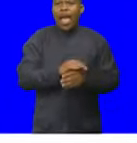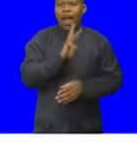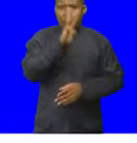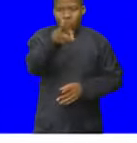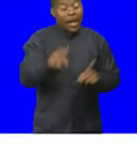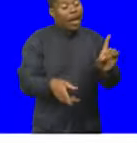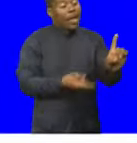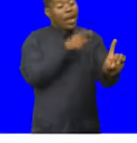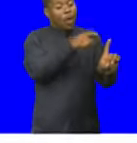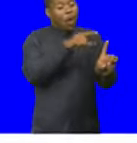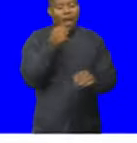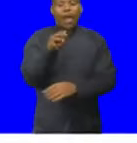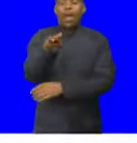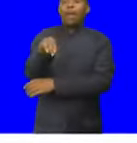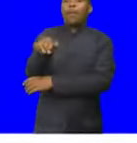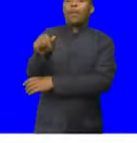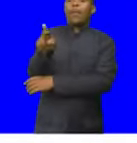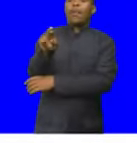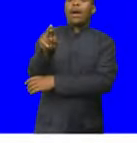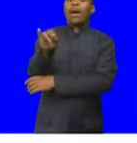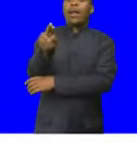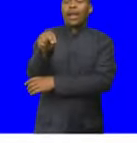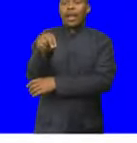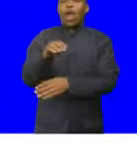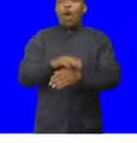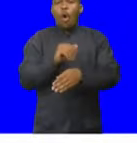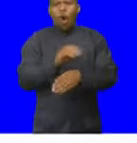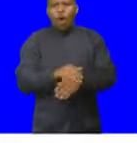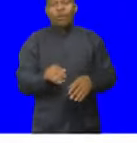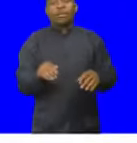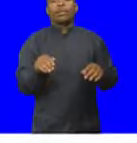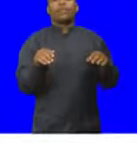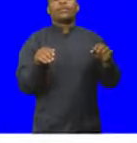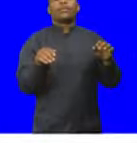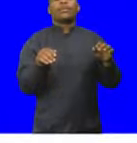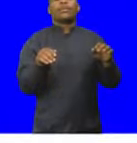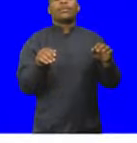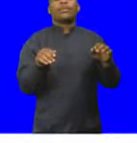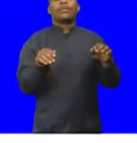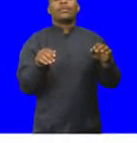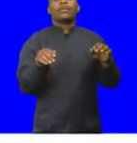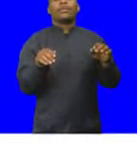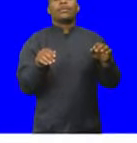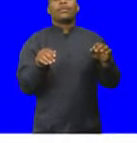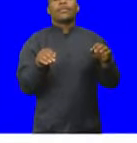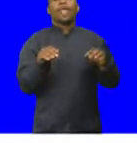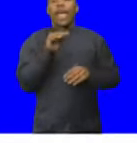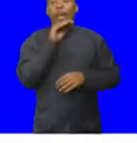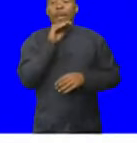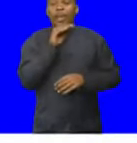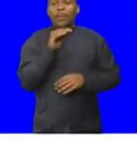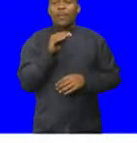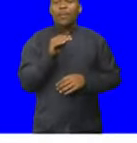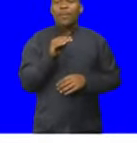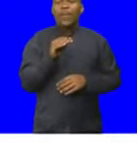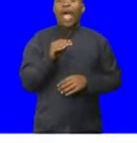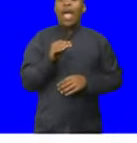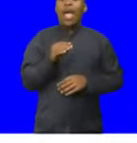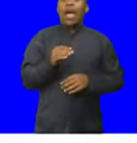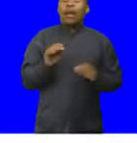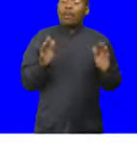lengamashumi lamathathu nesikhombisa longilomunye baholi labancane emavene labamhlophe udinyise kakhulu ngendlela lasebenta